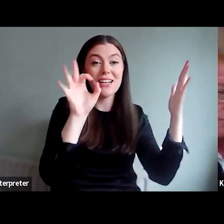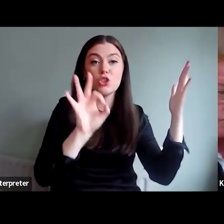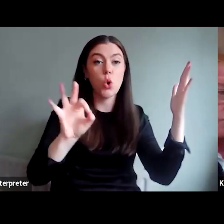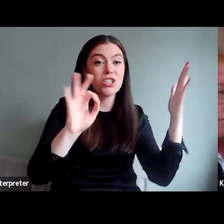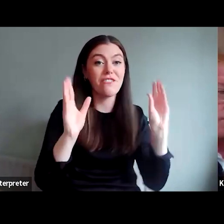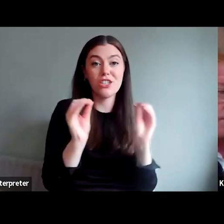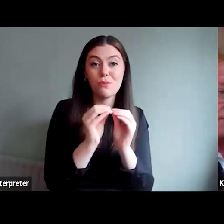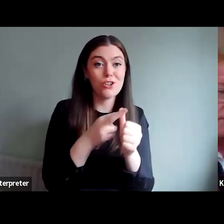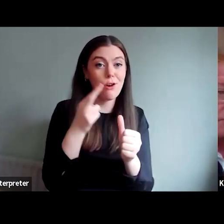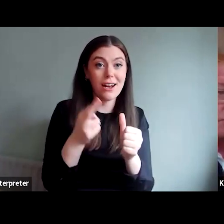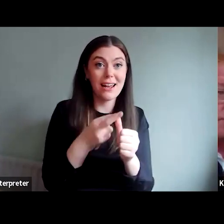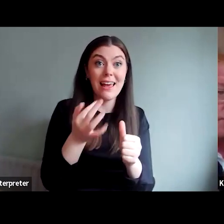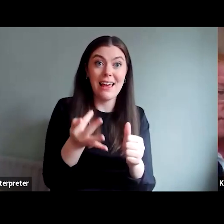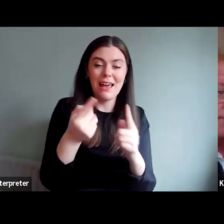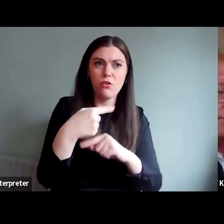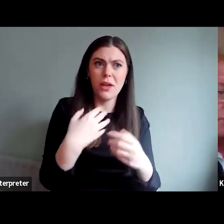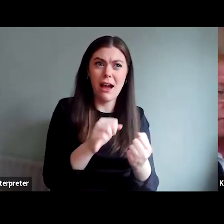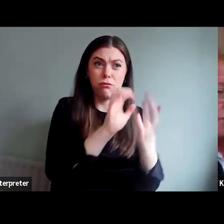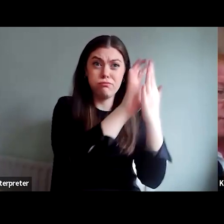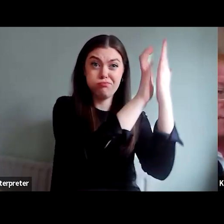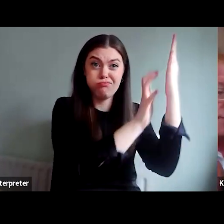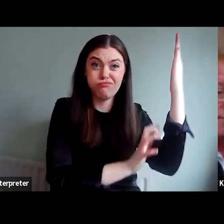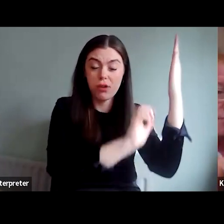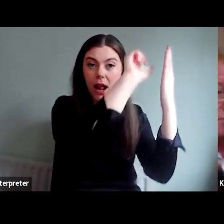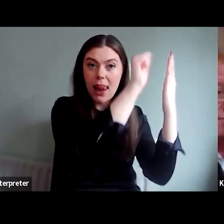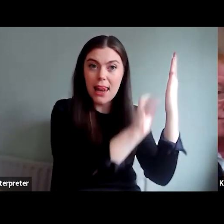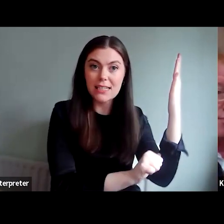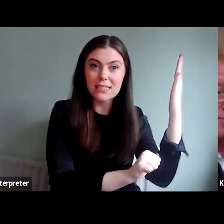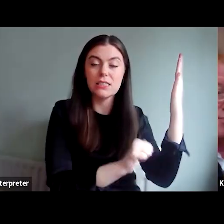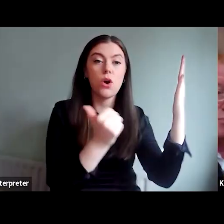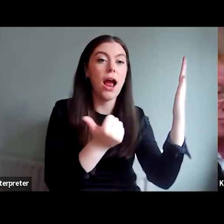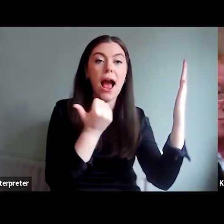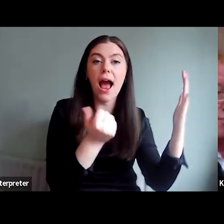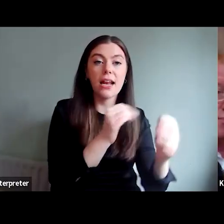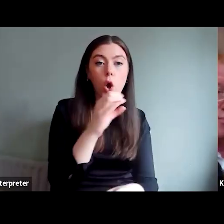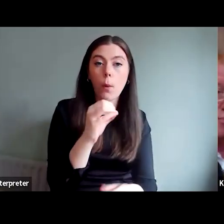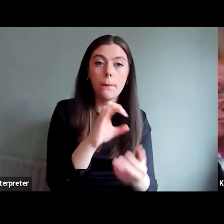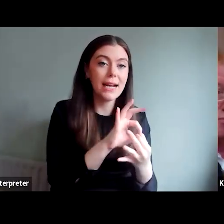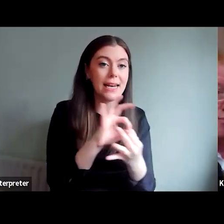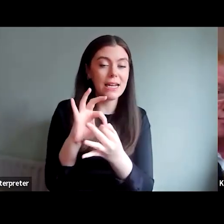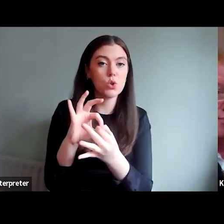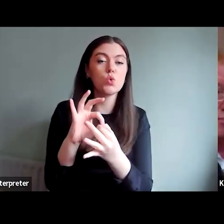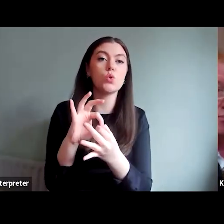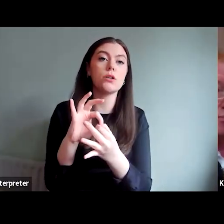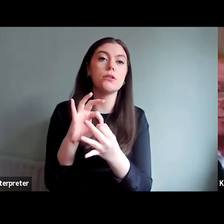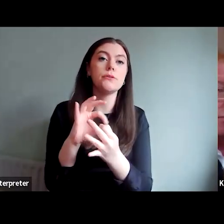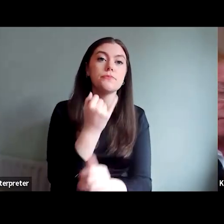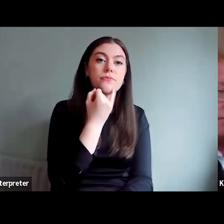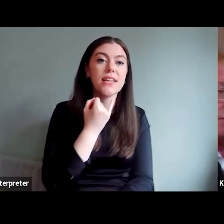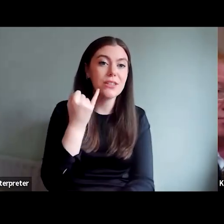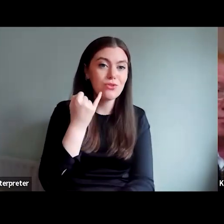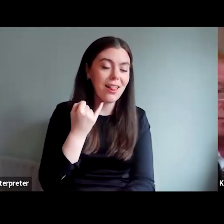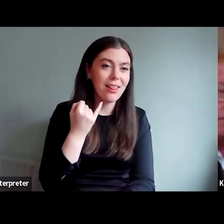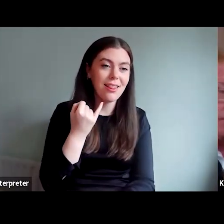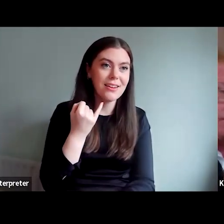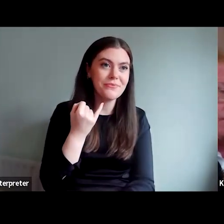we had walked in with one of those much longer lists of, any company that is related to Israel,